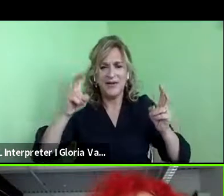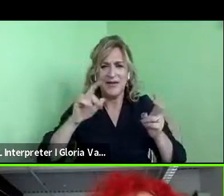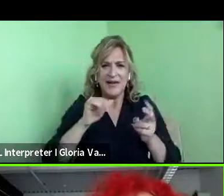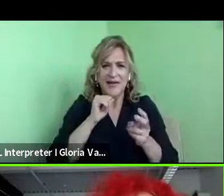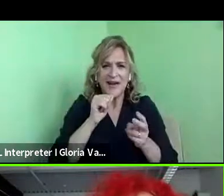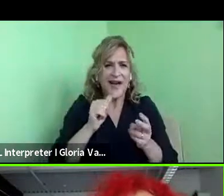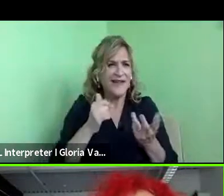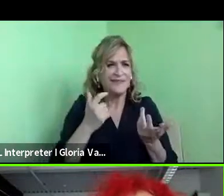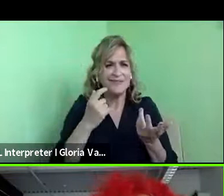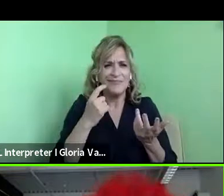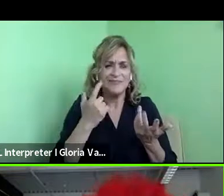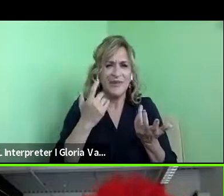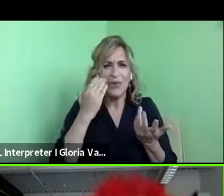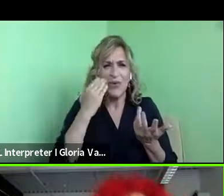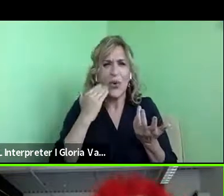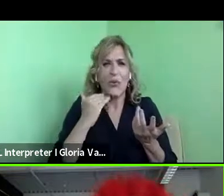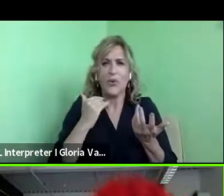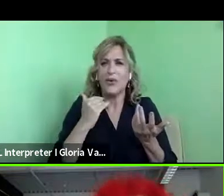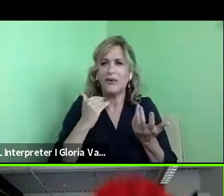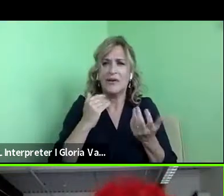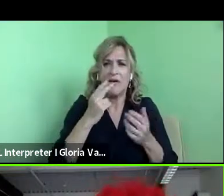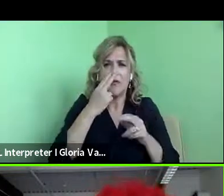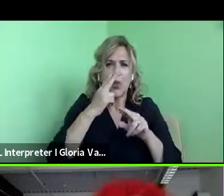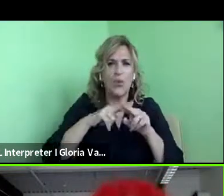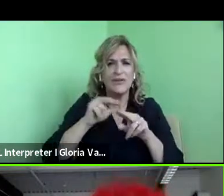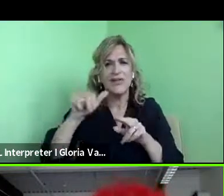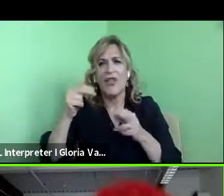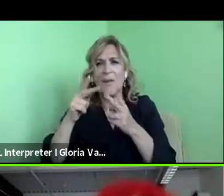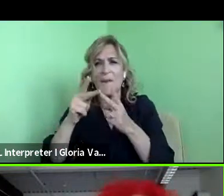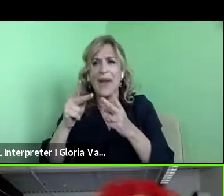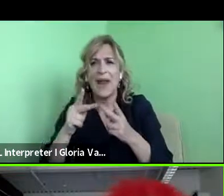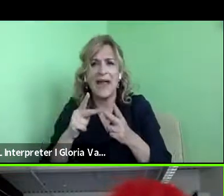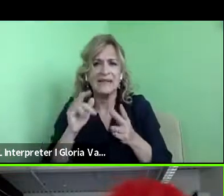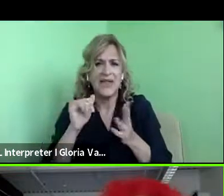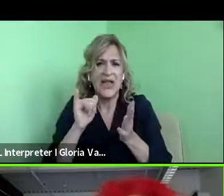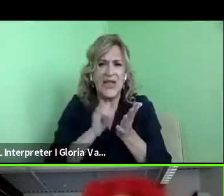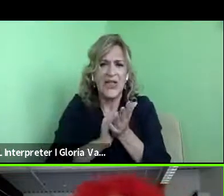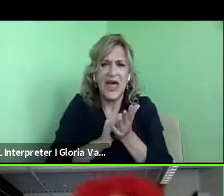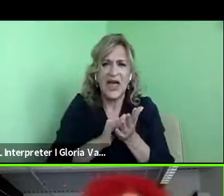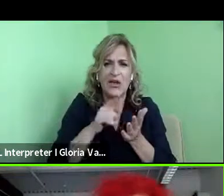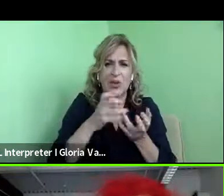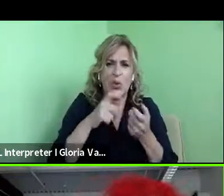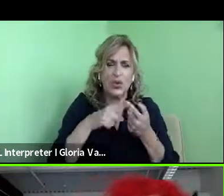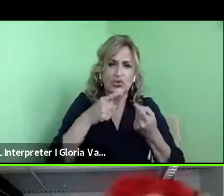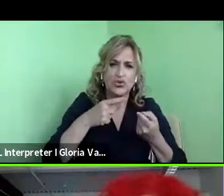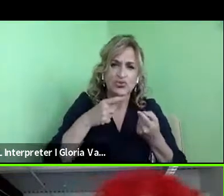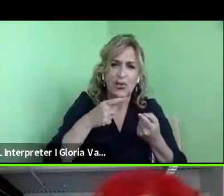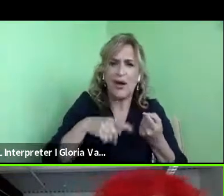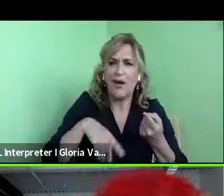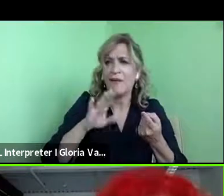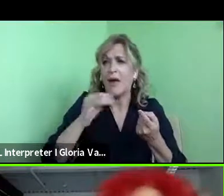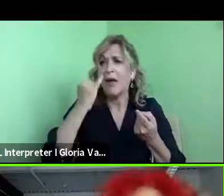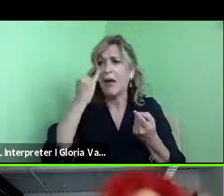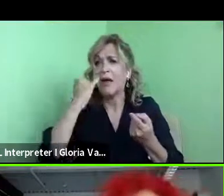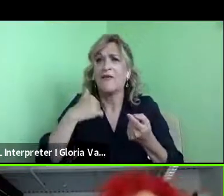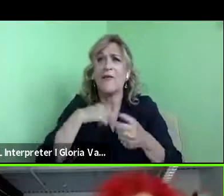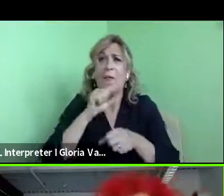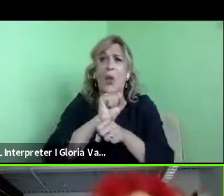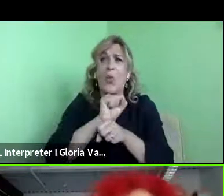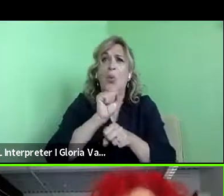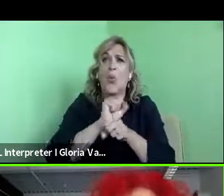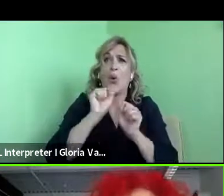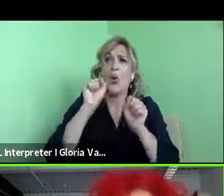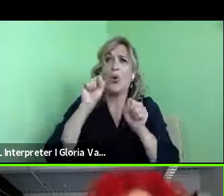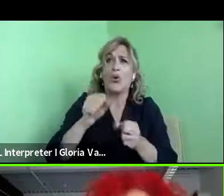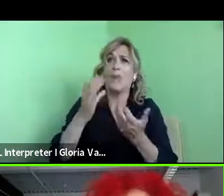of course, you know, some other places are more, you strive or you want to, oh, if my work could get seen there or whatever.